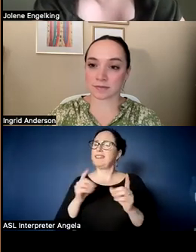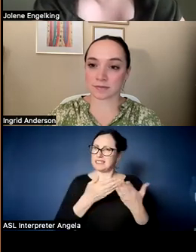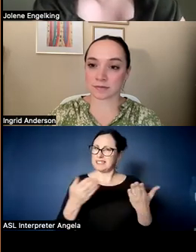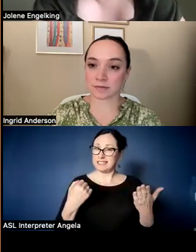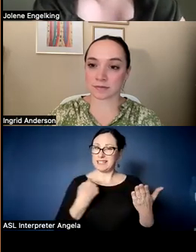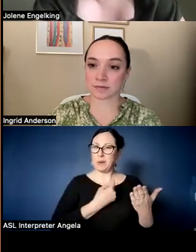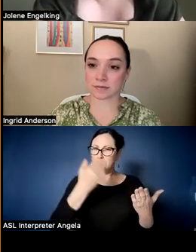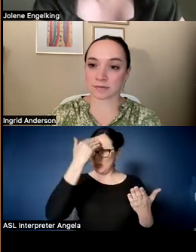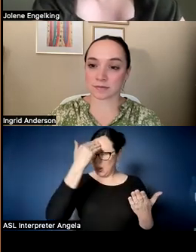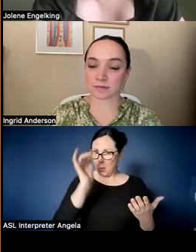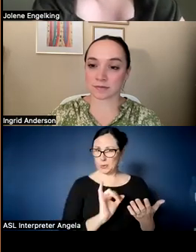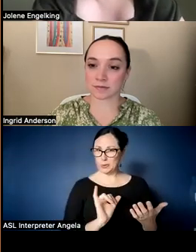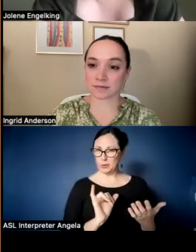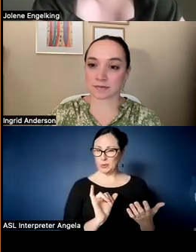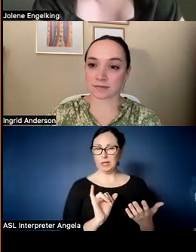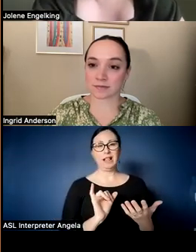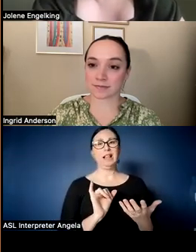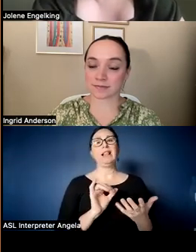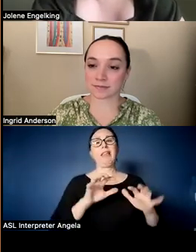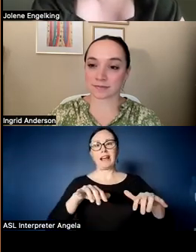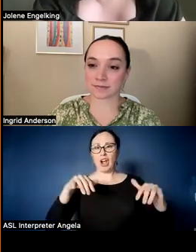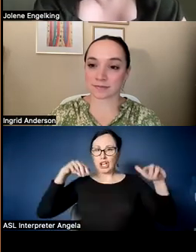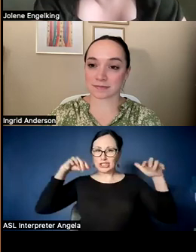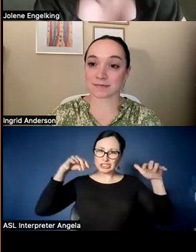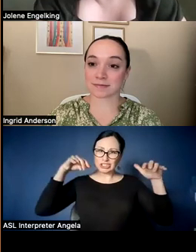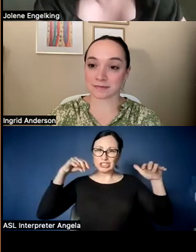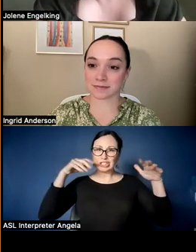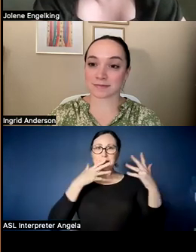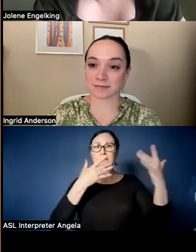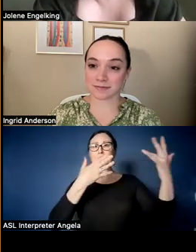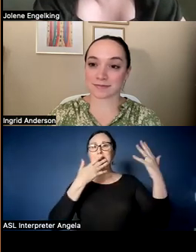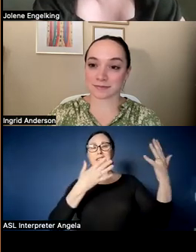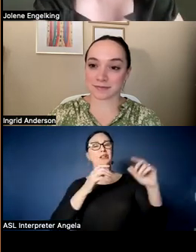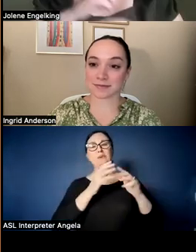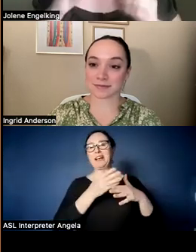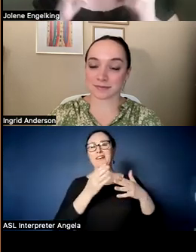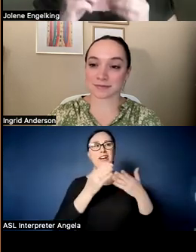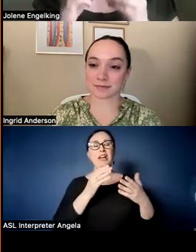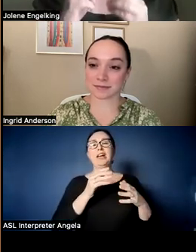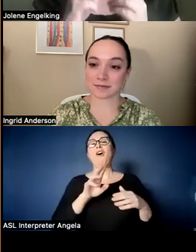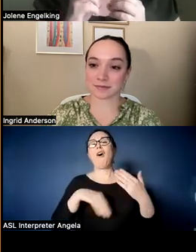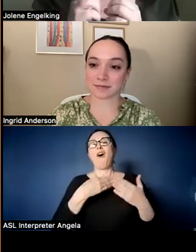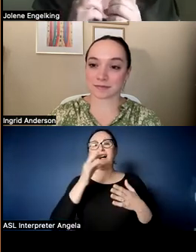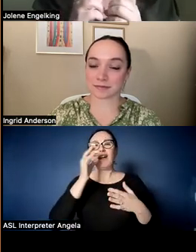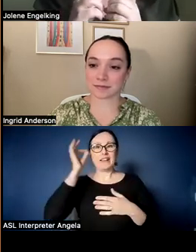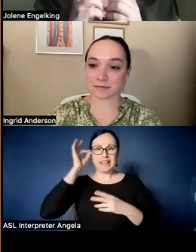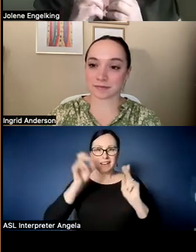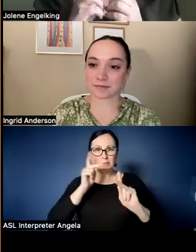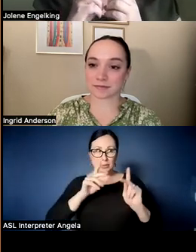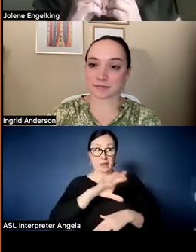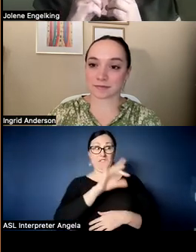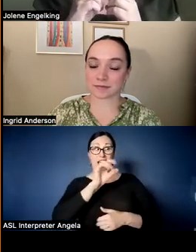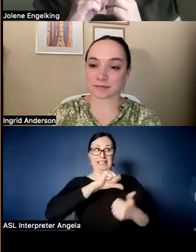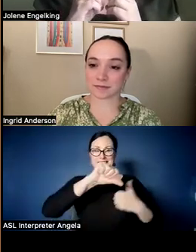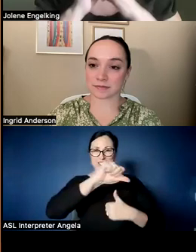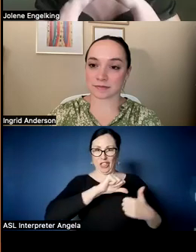somehow all of the Native women and Native people, we find each other, right? There's something that just draws us to each other.